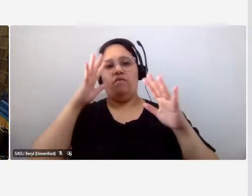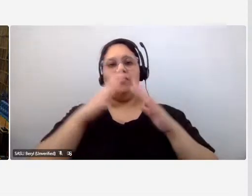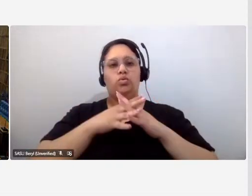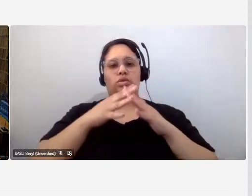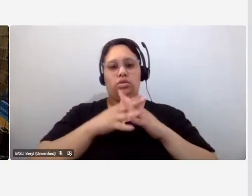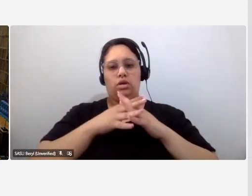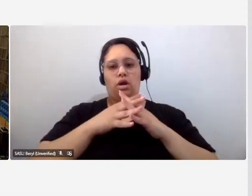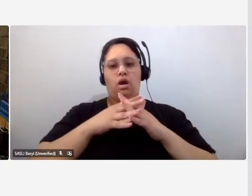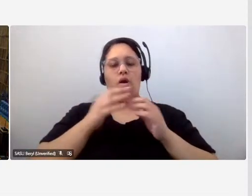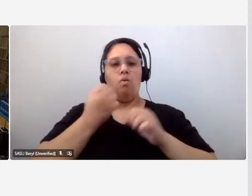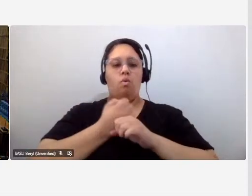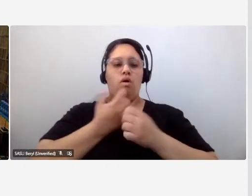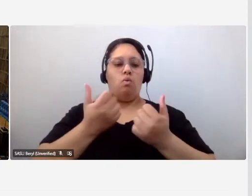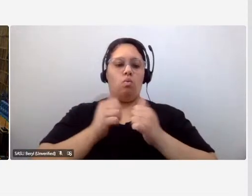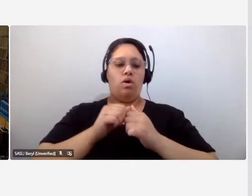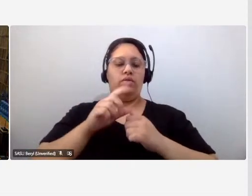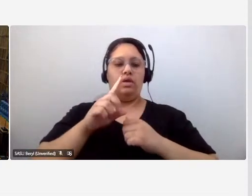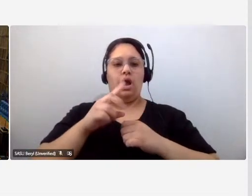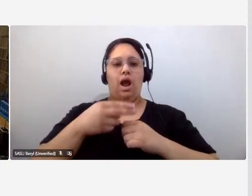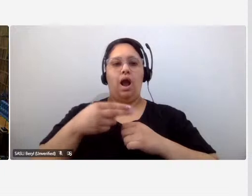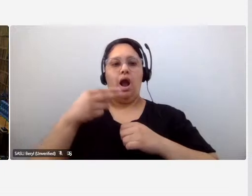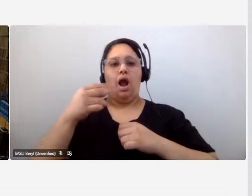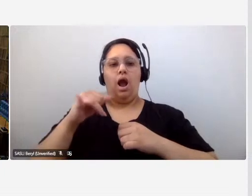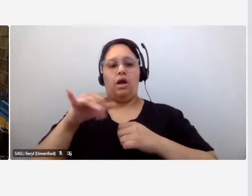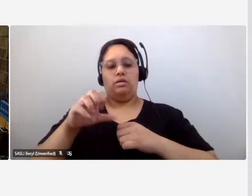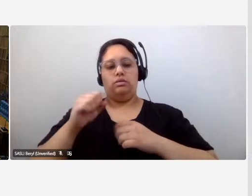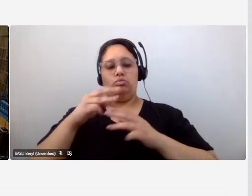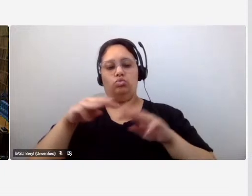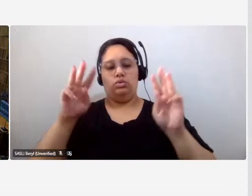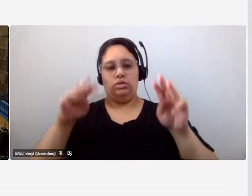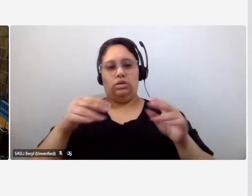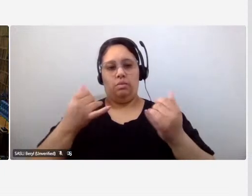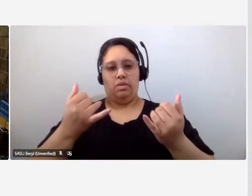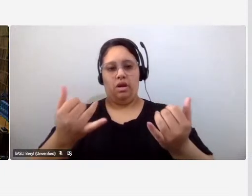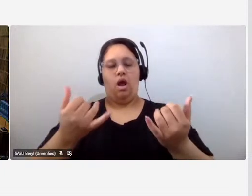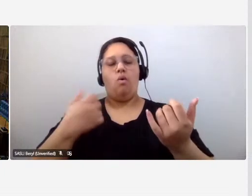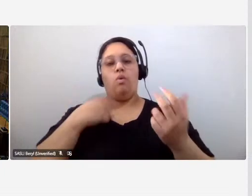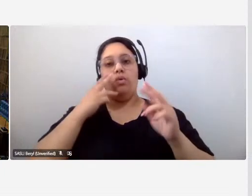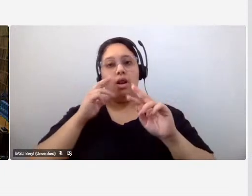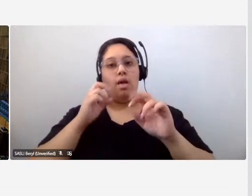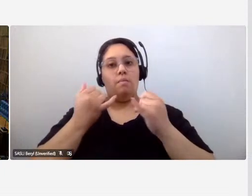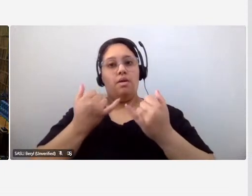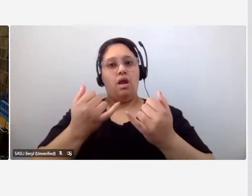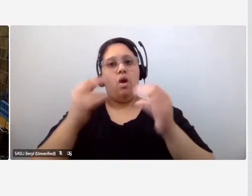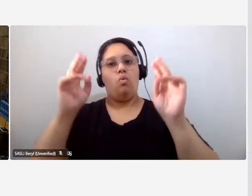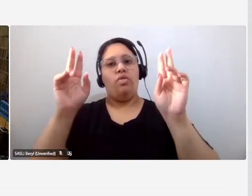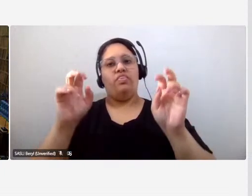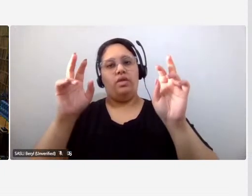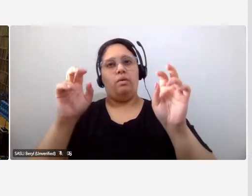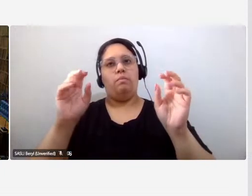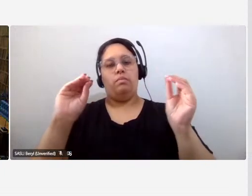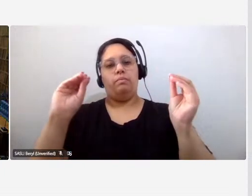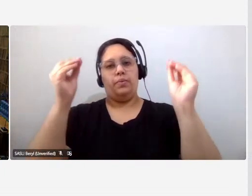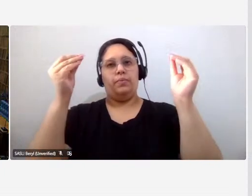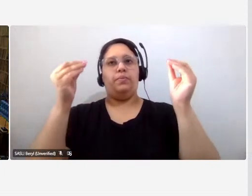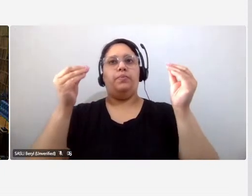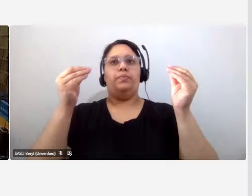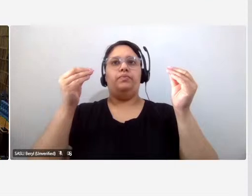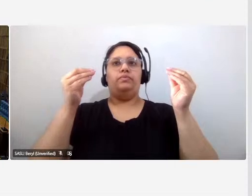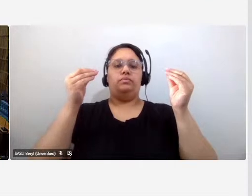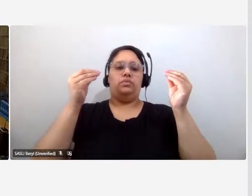we're working actively with Dyer's Museum currently. And there we're looking at a theme